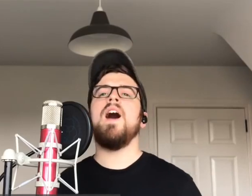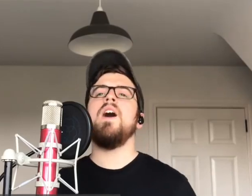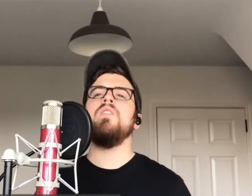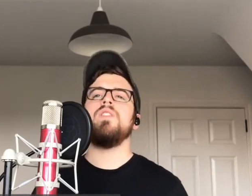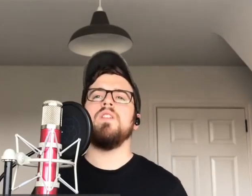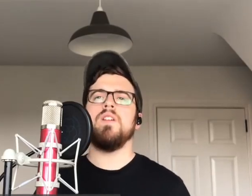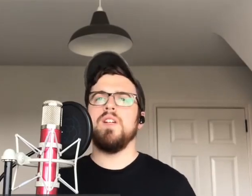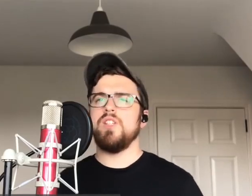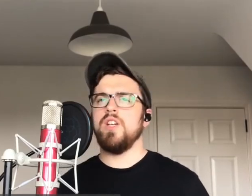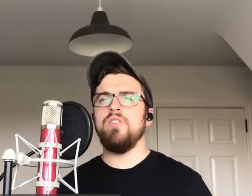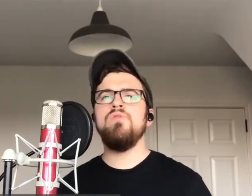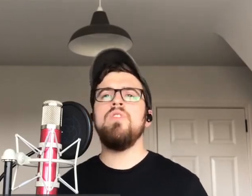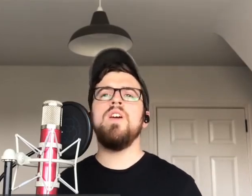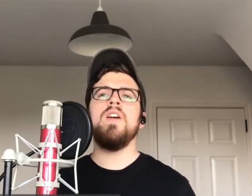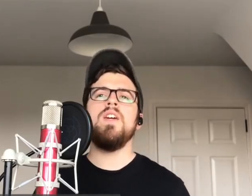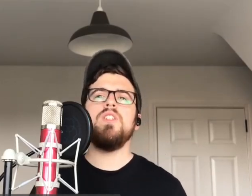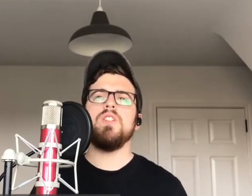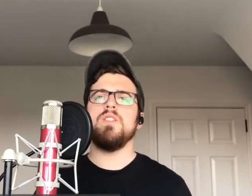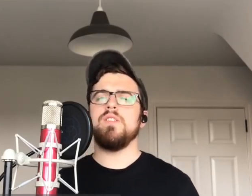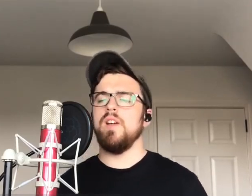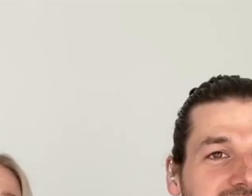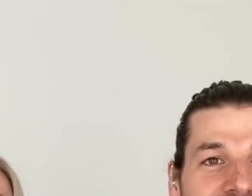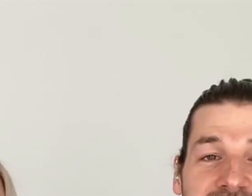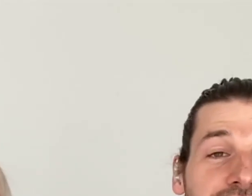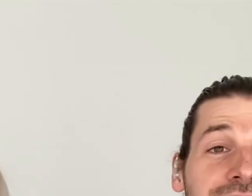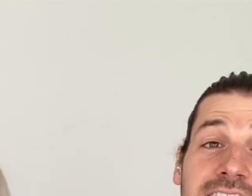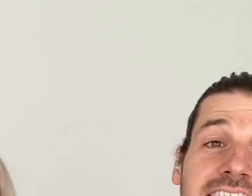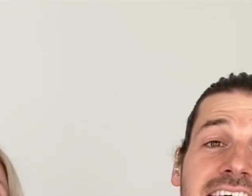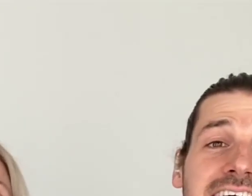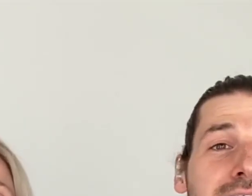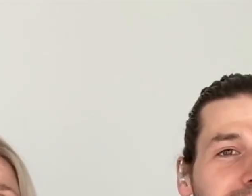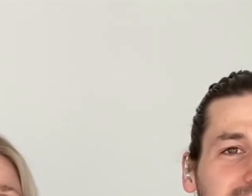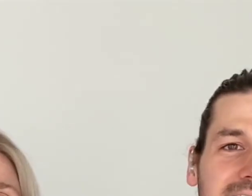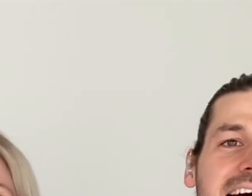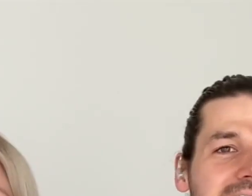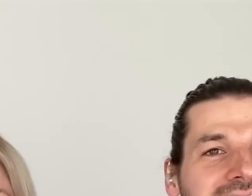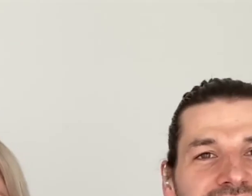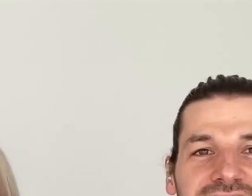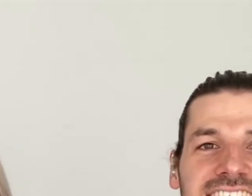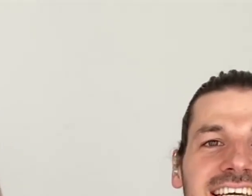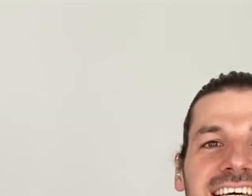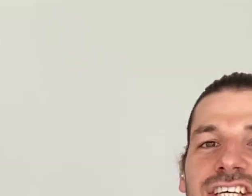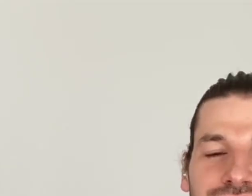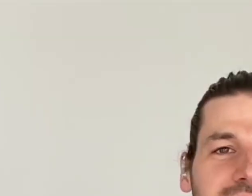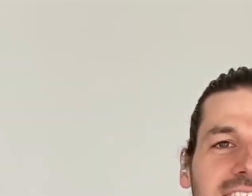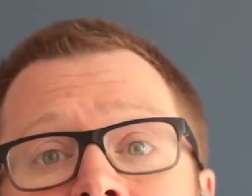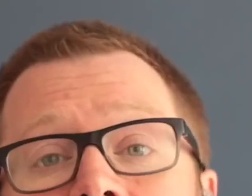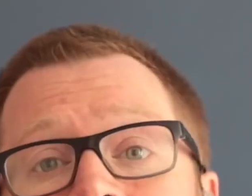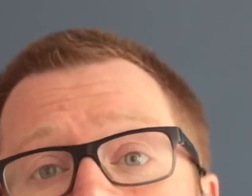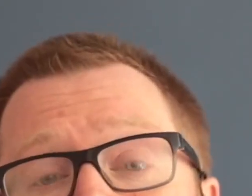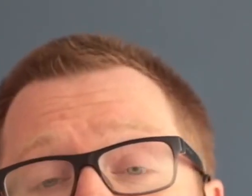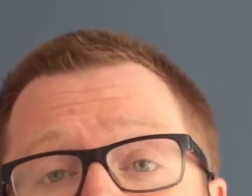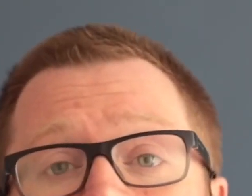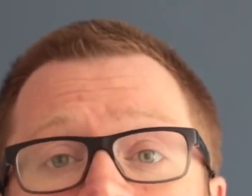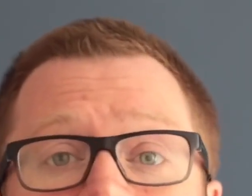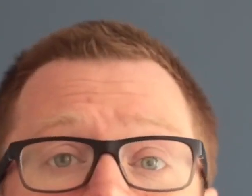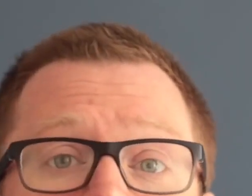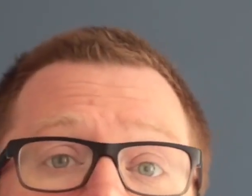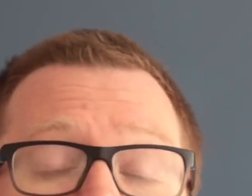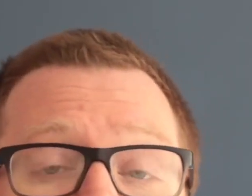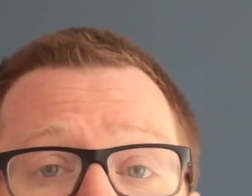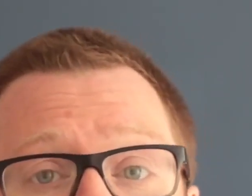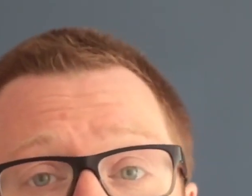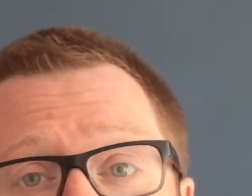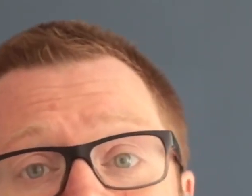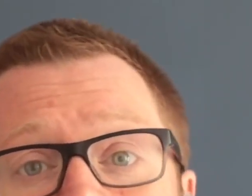a thousand generations, and your family, and your children, and the